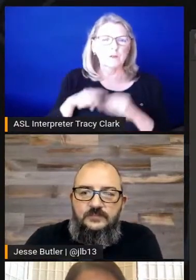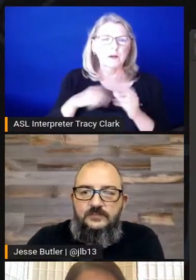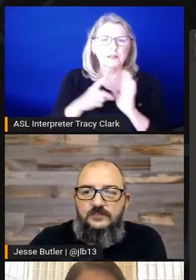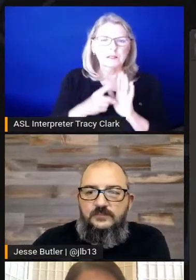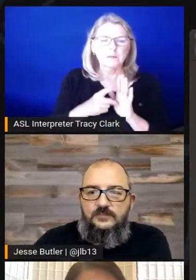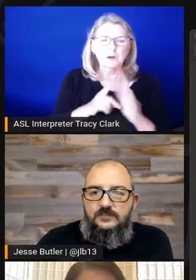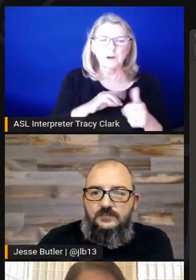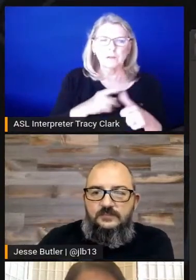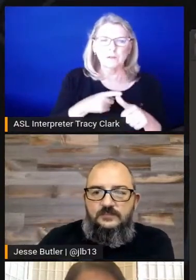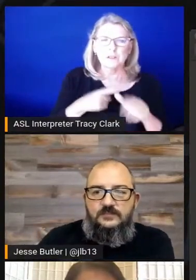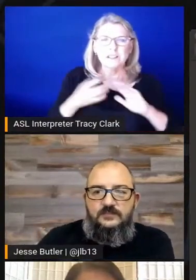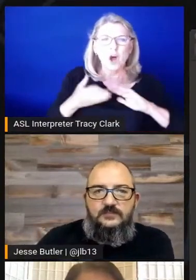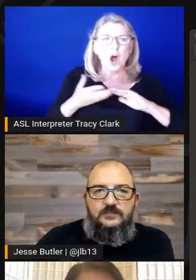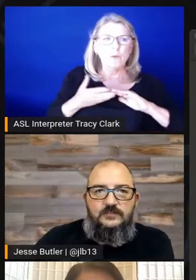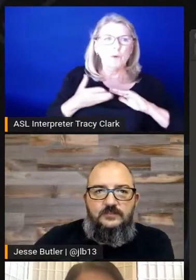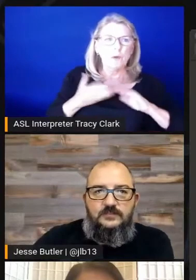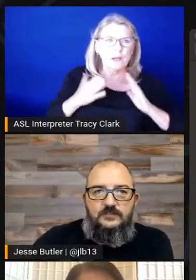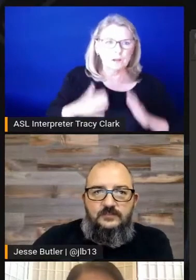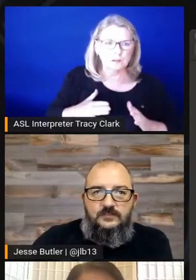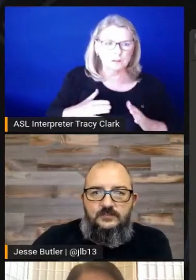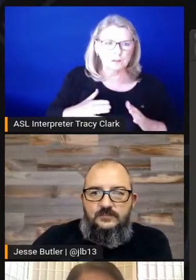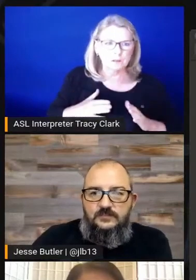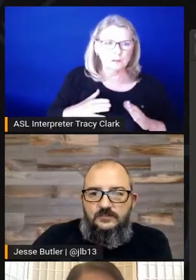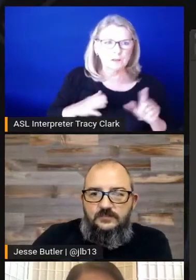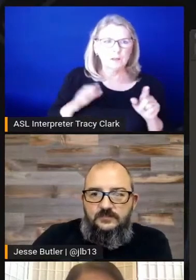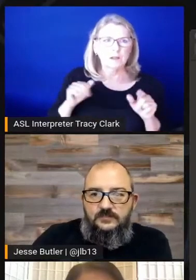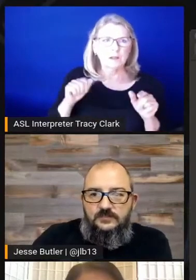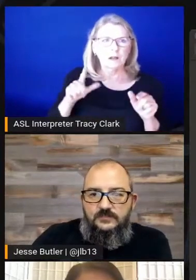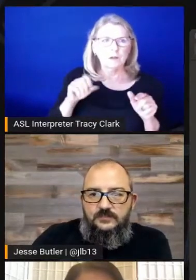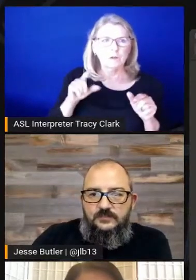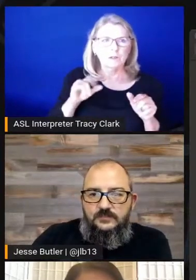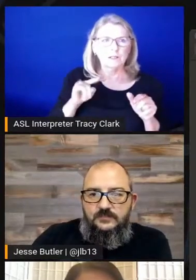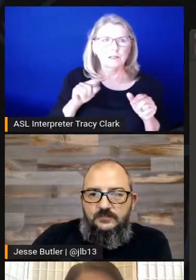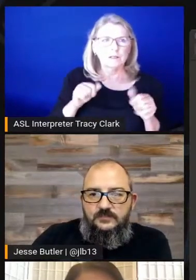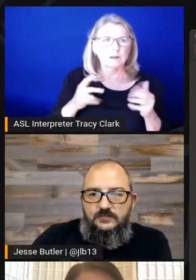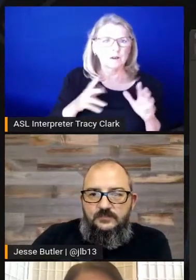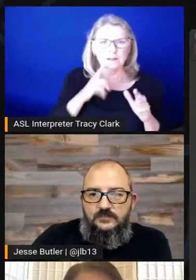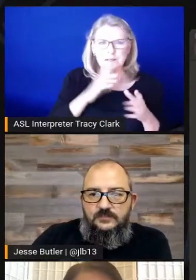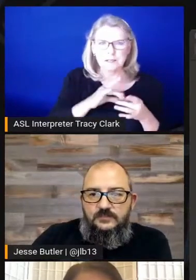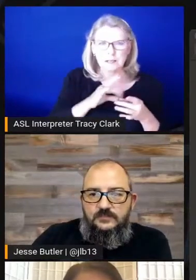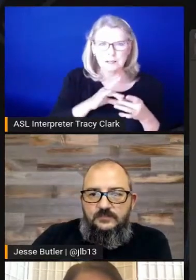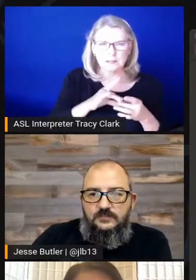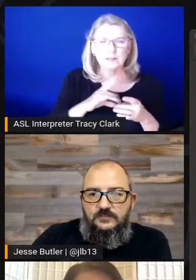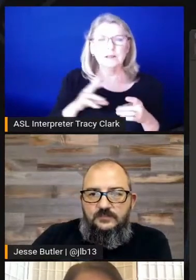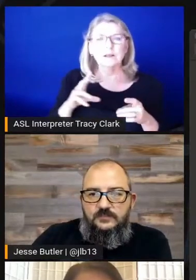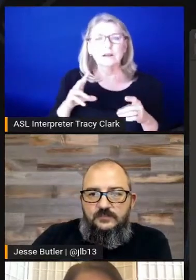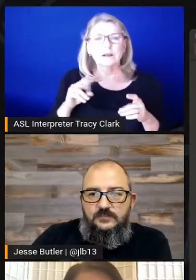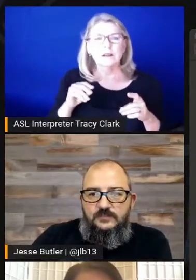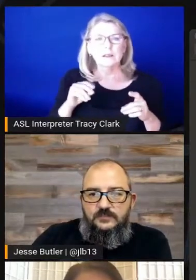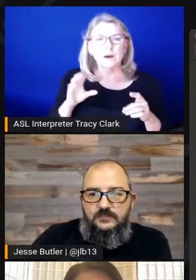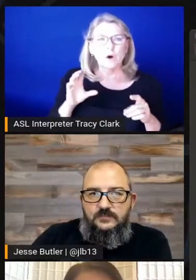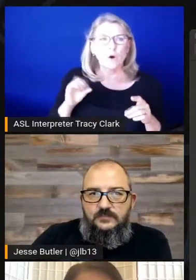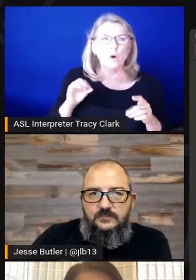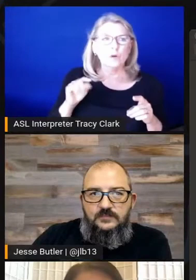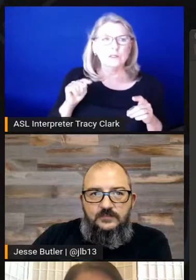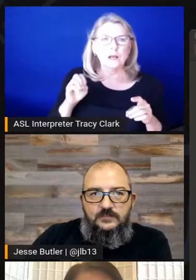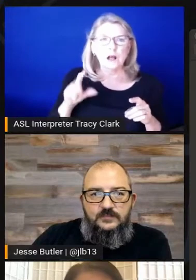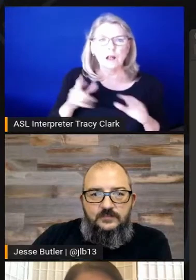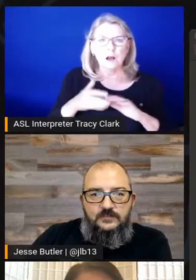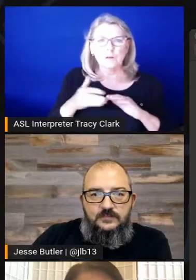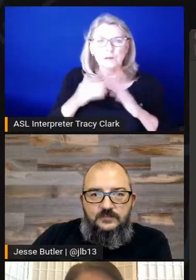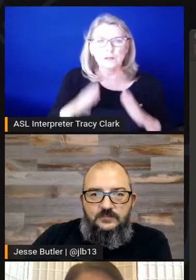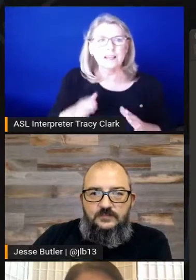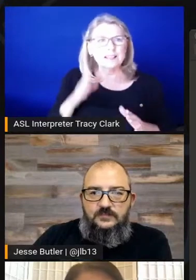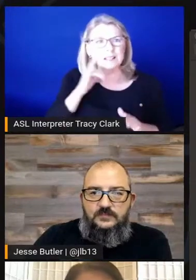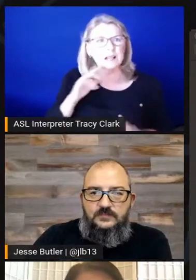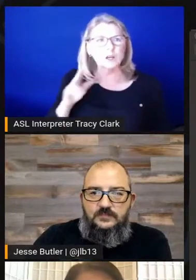Alita mentioned. And so what the OpenTelemetry operator is a implementation of a Kubernetes operator. And what a Kubernetes operator